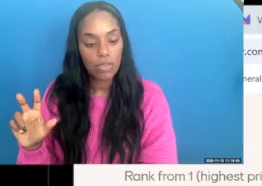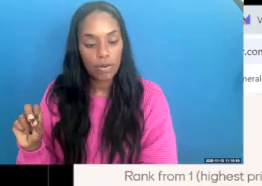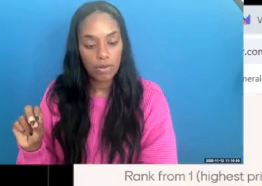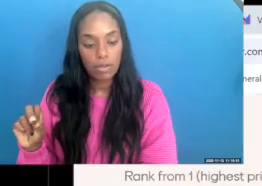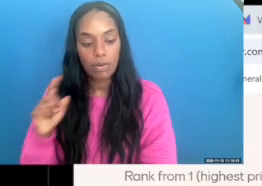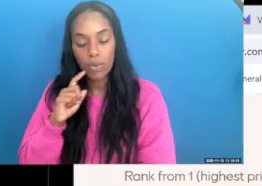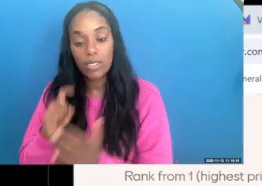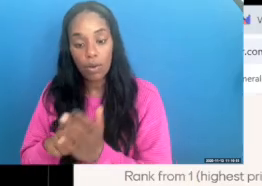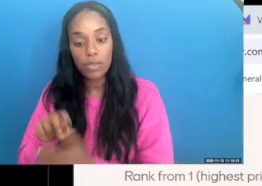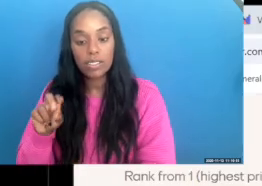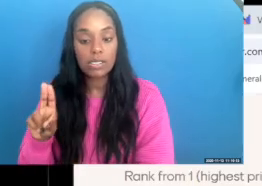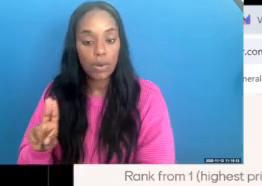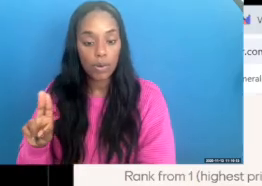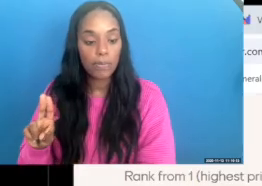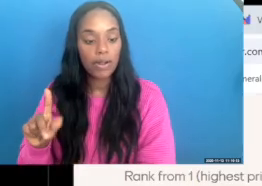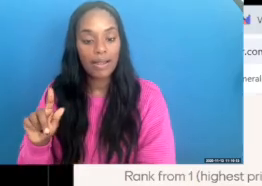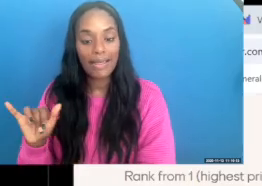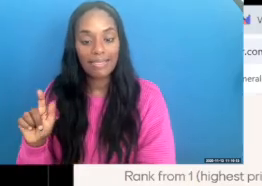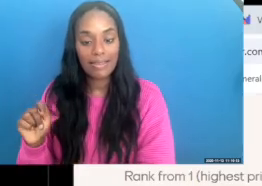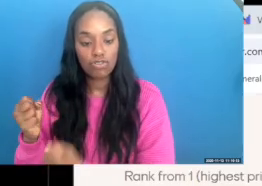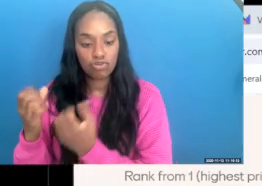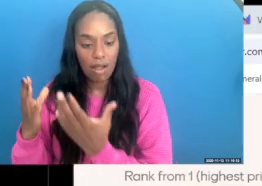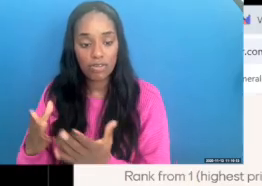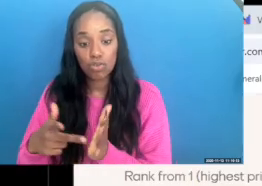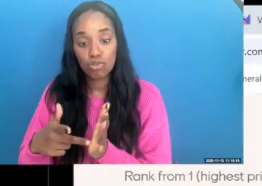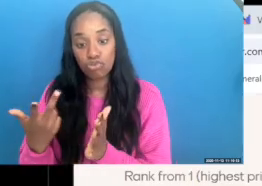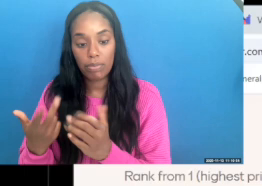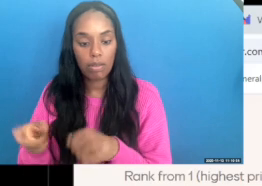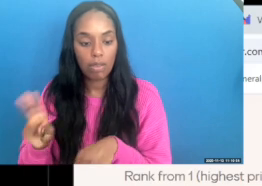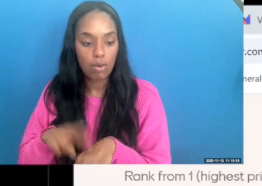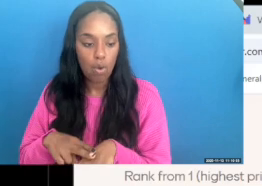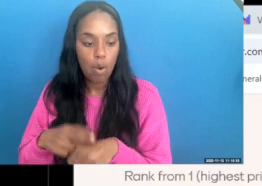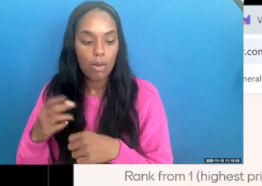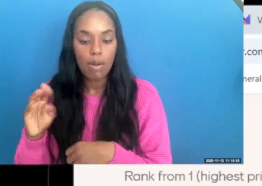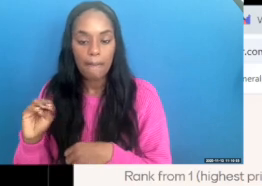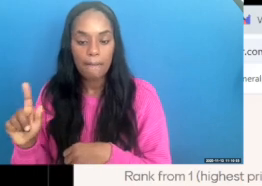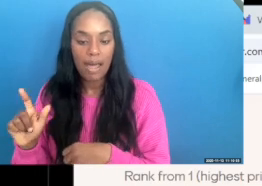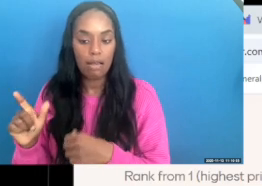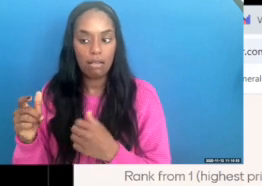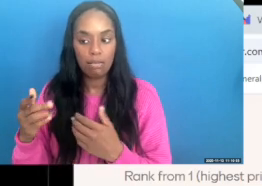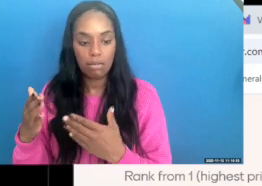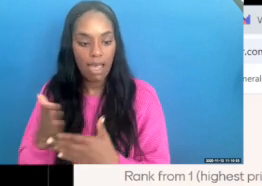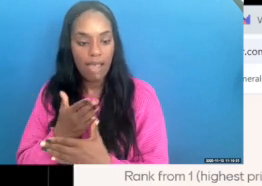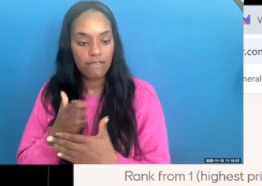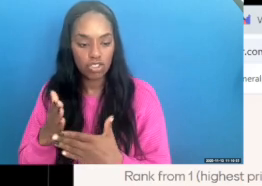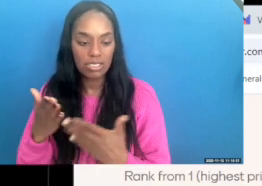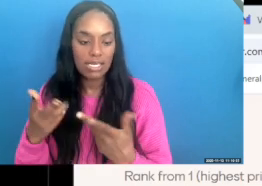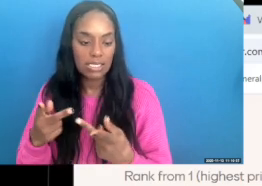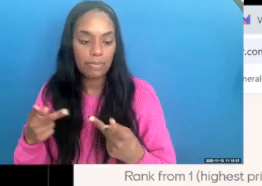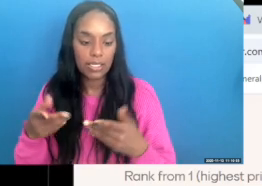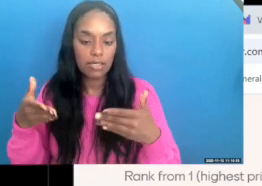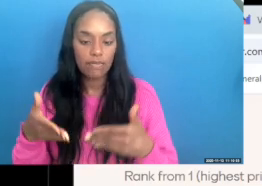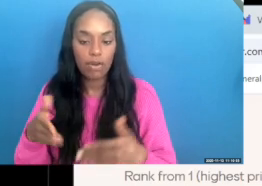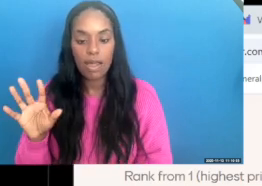so they can get down there, and we also see Uber and Lyft drivers, who are about triple the normal